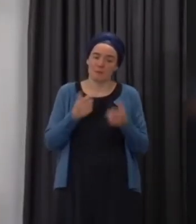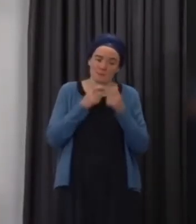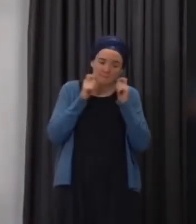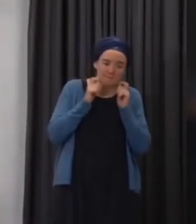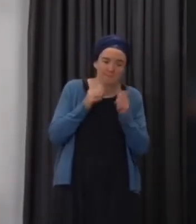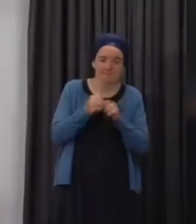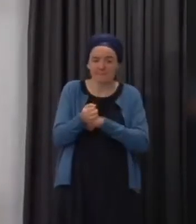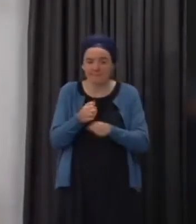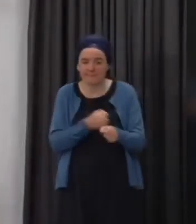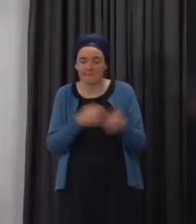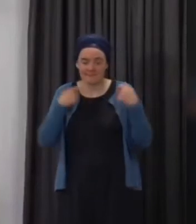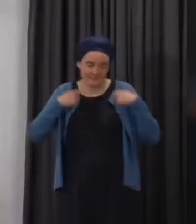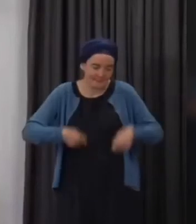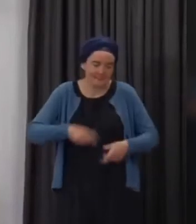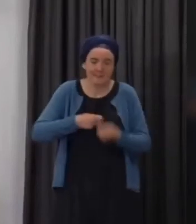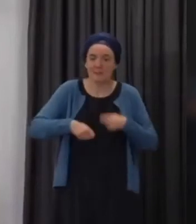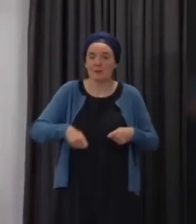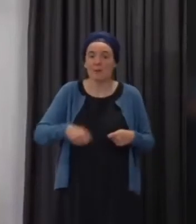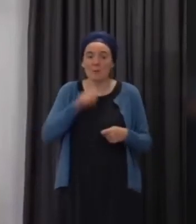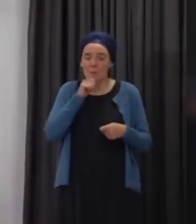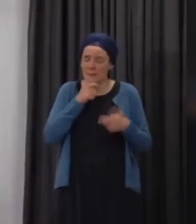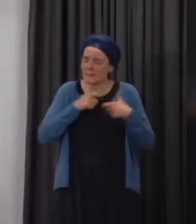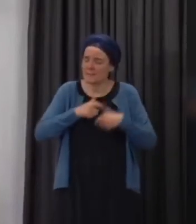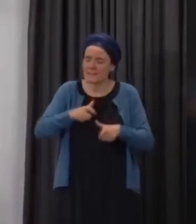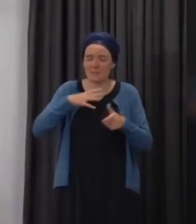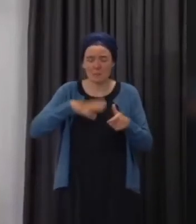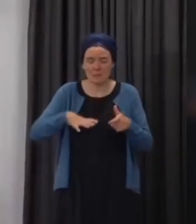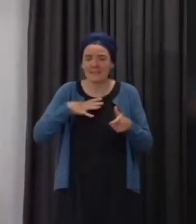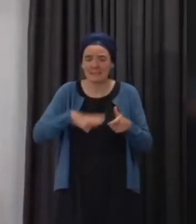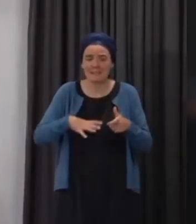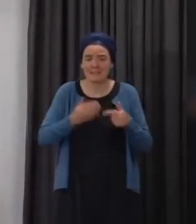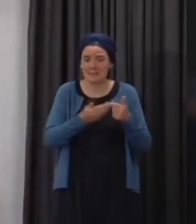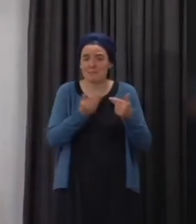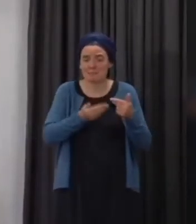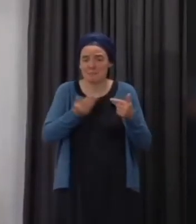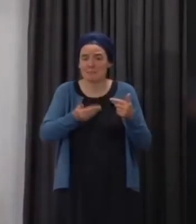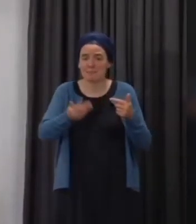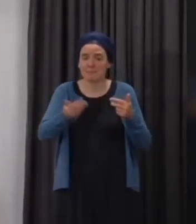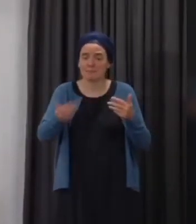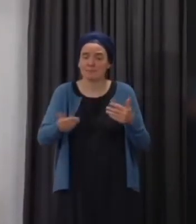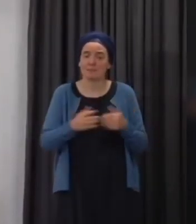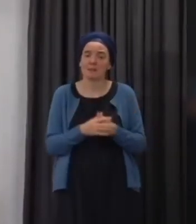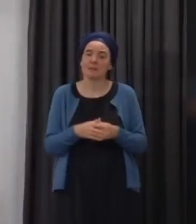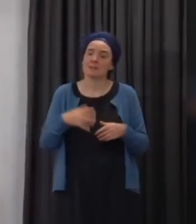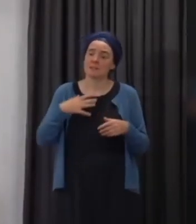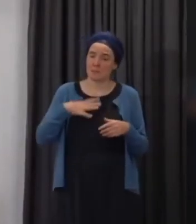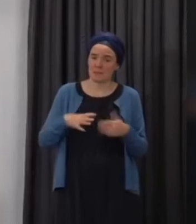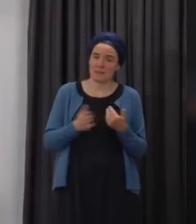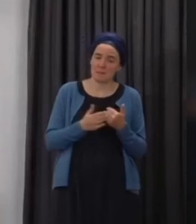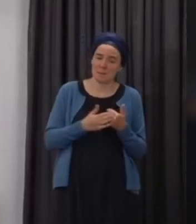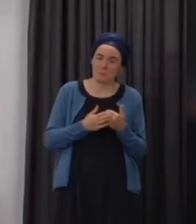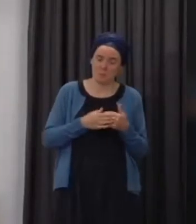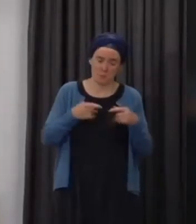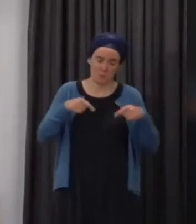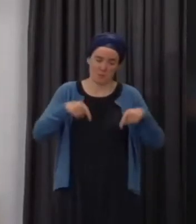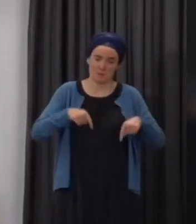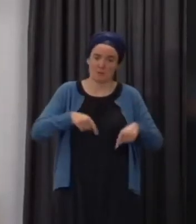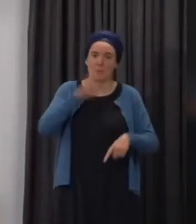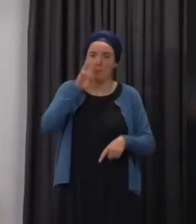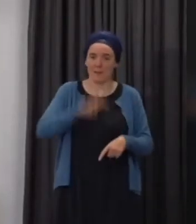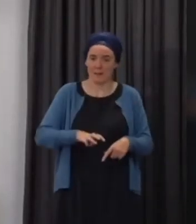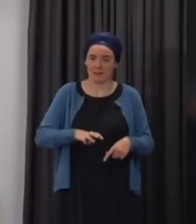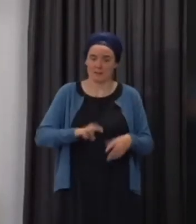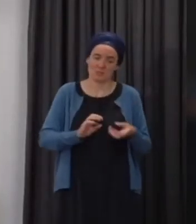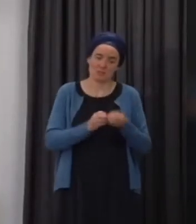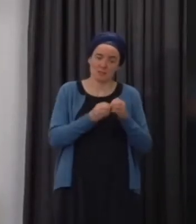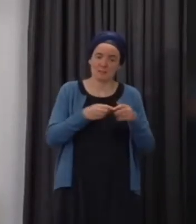continue to exist. So the balance will need to change in what we buy from overseas and what we create here in Wales from our own businesses. And I remain very grateful